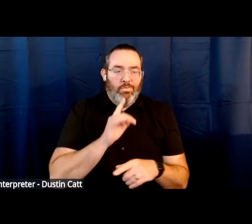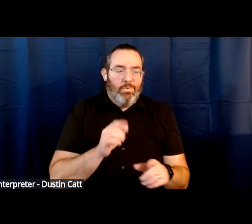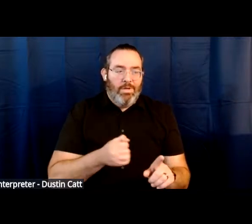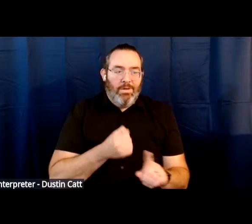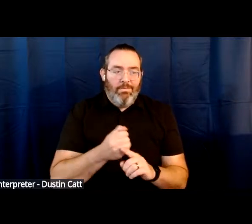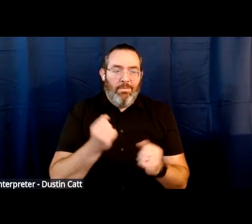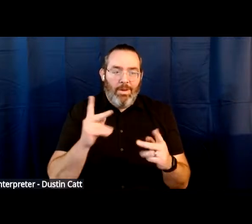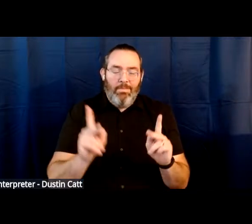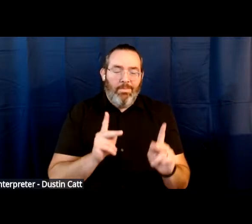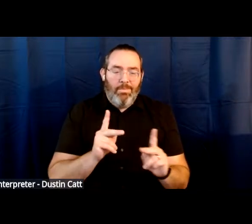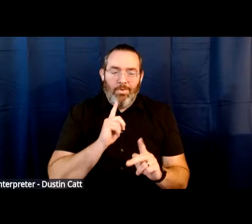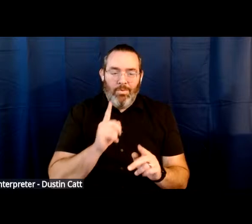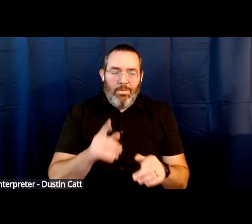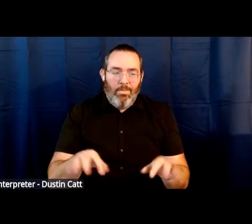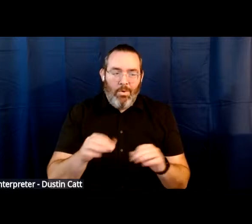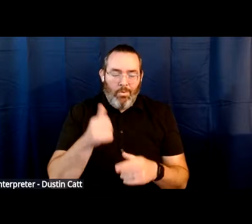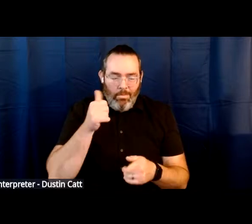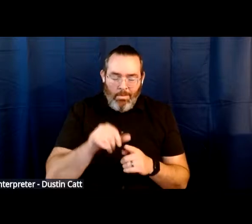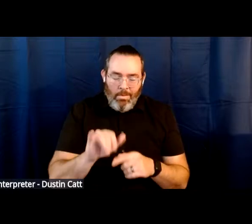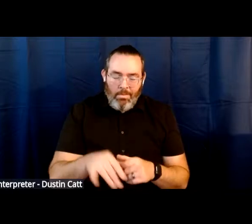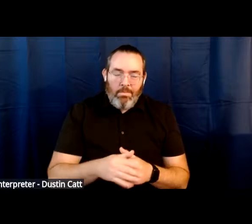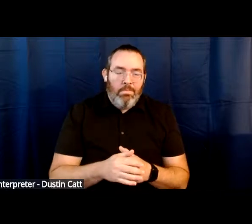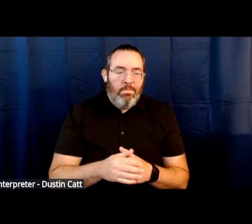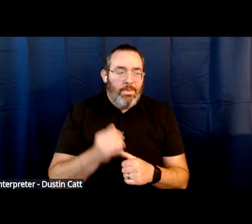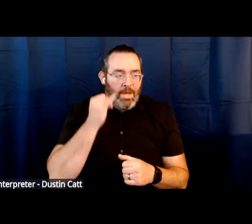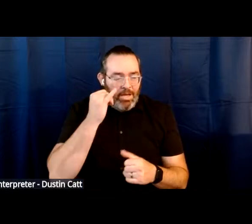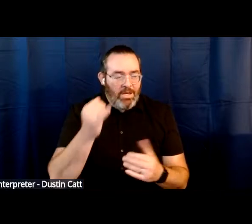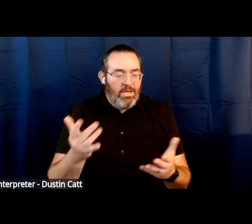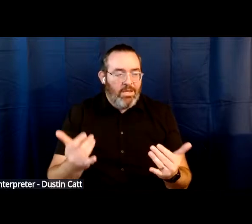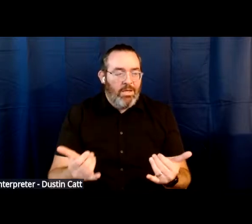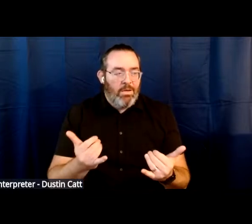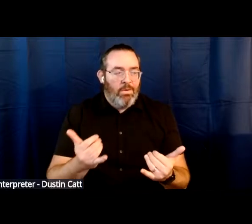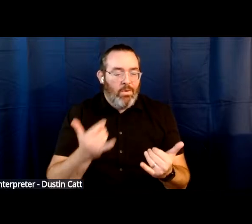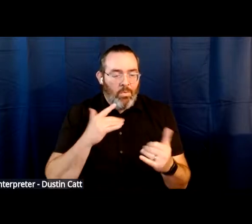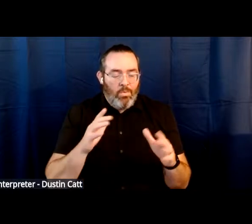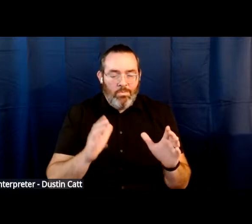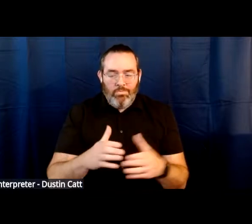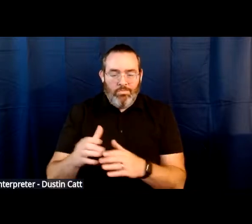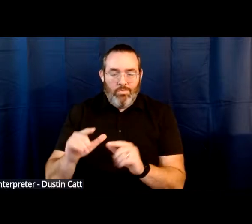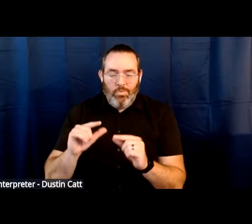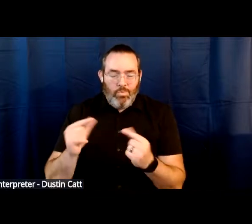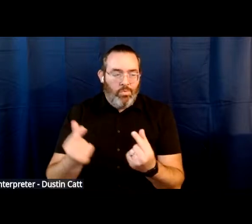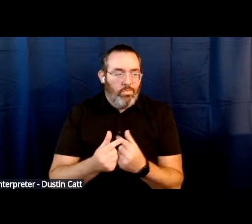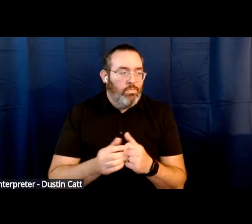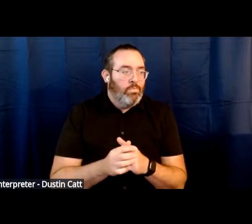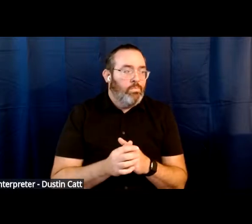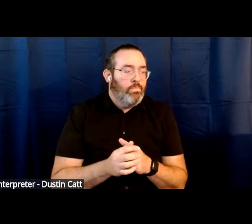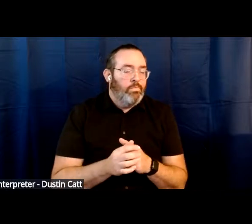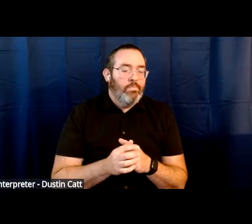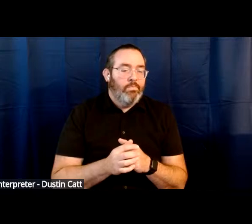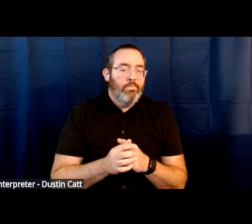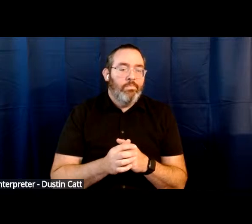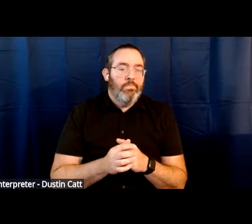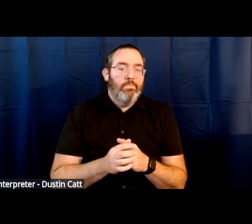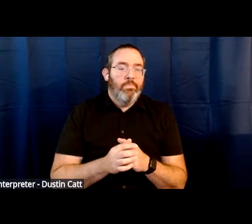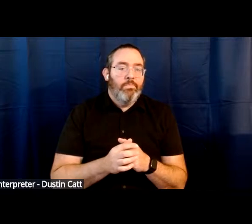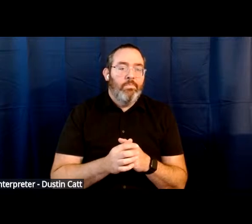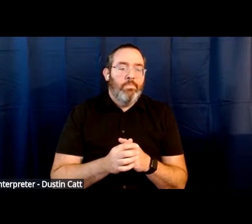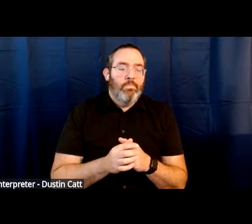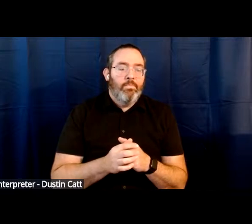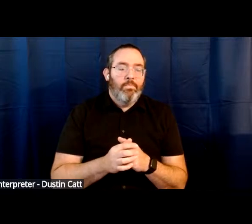that. So the idea here is we're going to get together in groups and